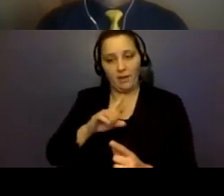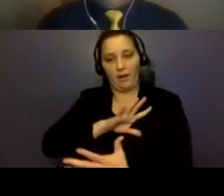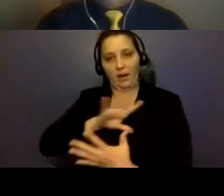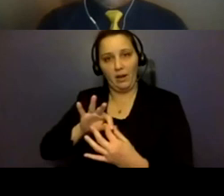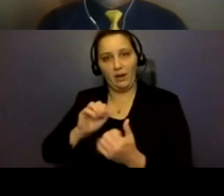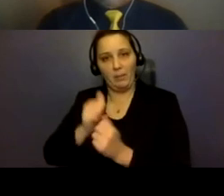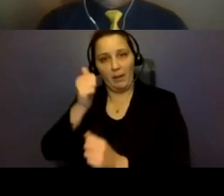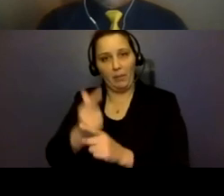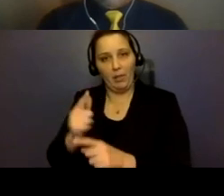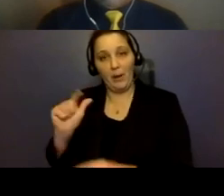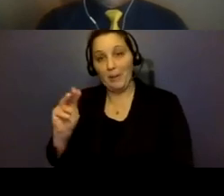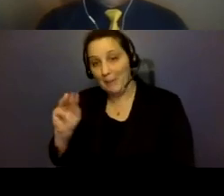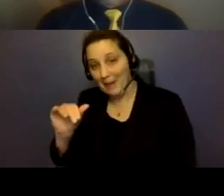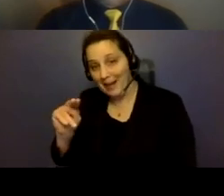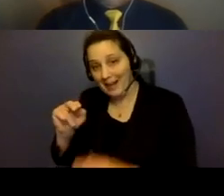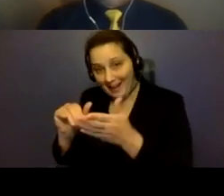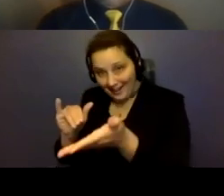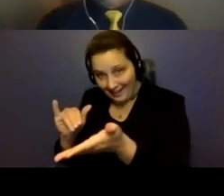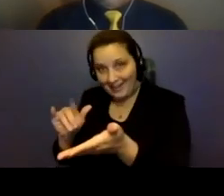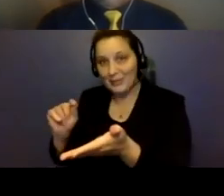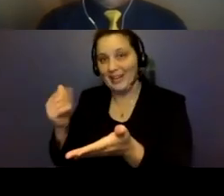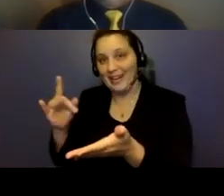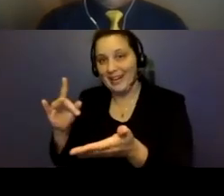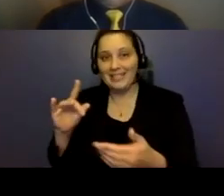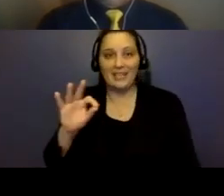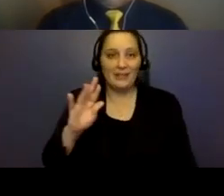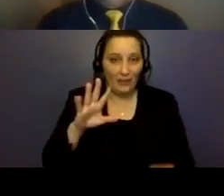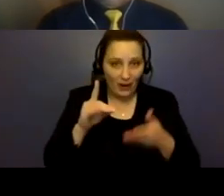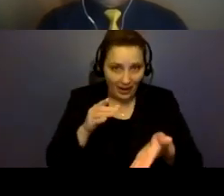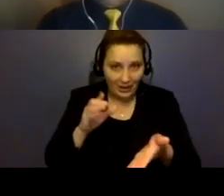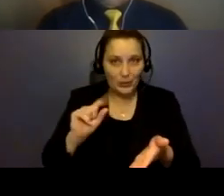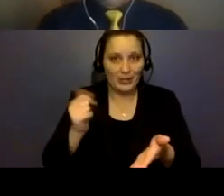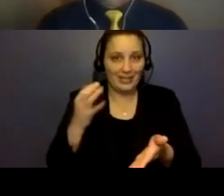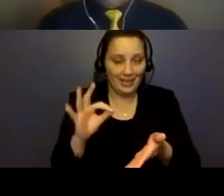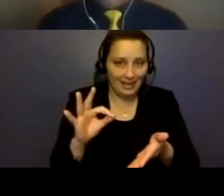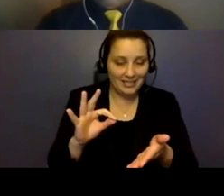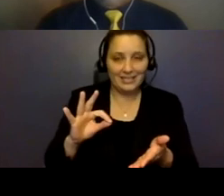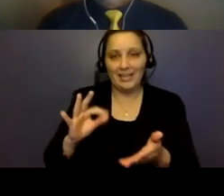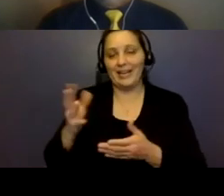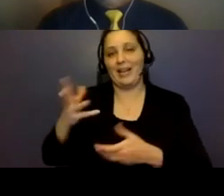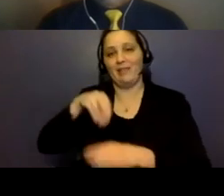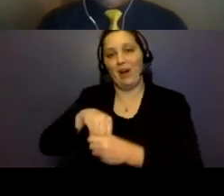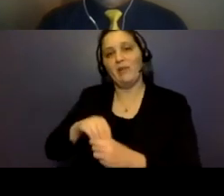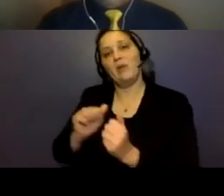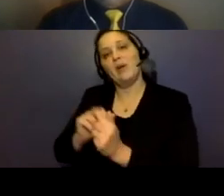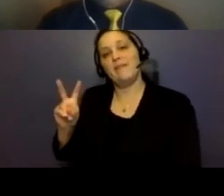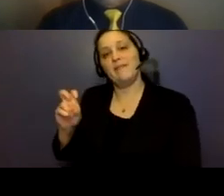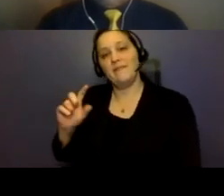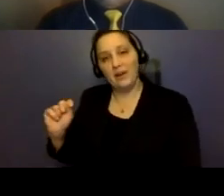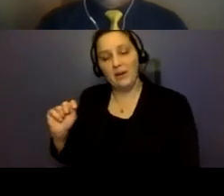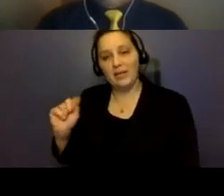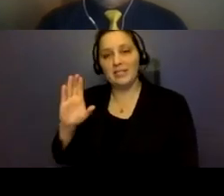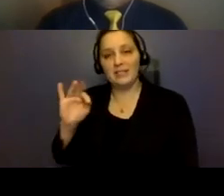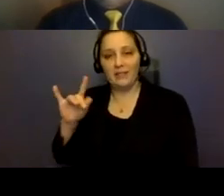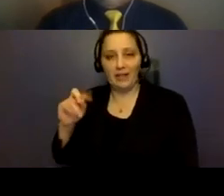brother Manny in 2018 and Fred in 2019 and starting with the Veteran Civilian Dialogues, and